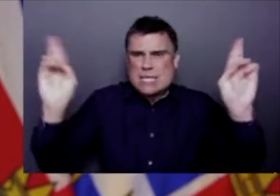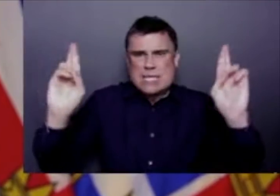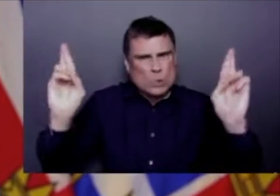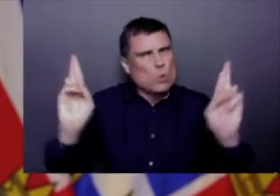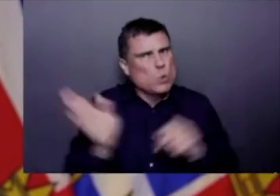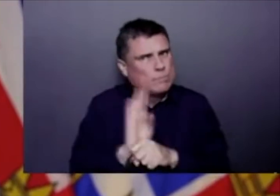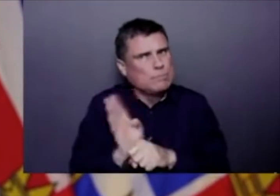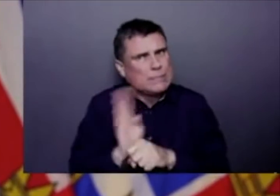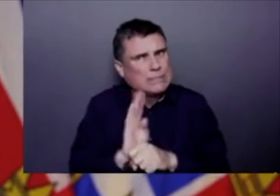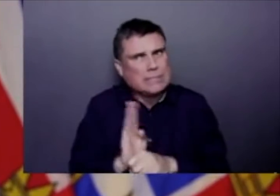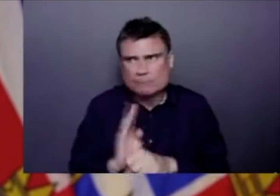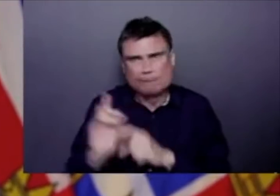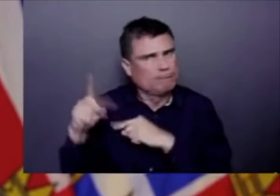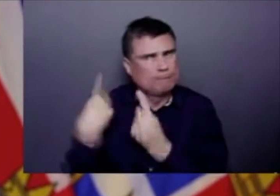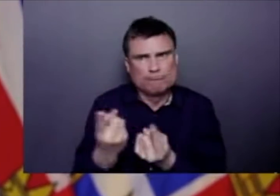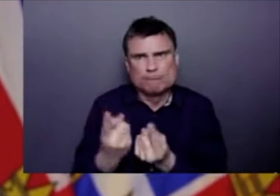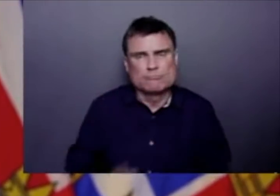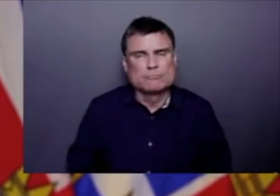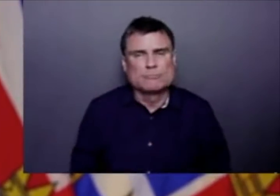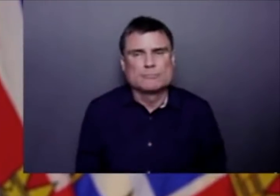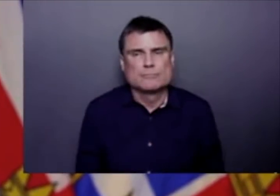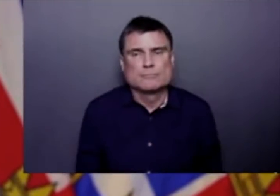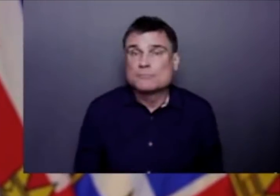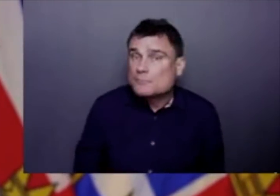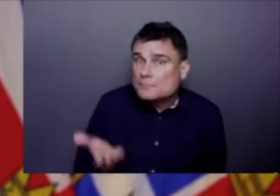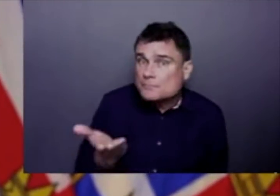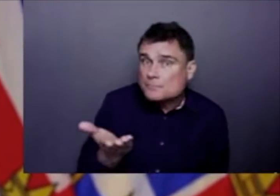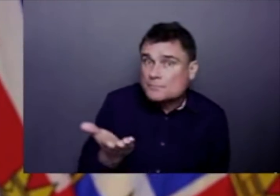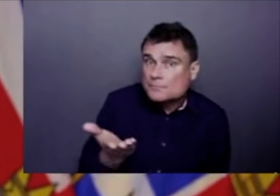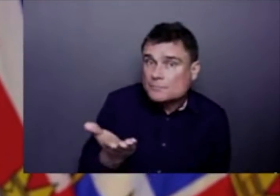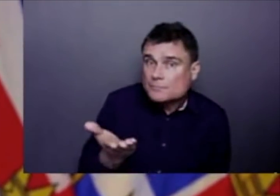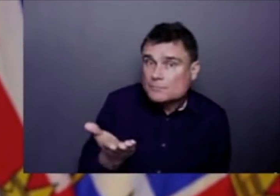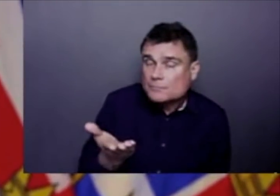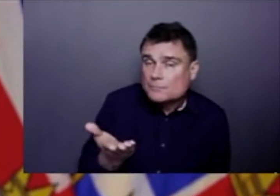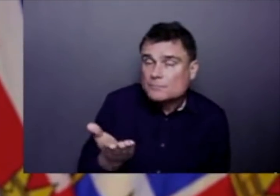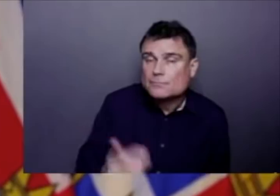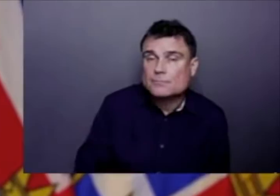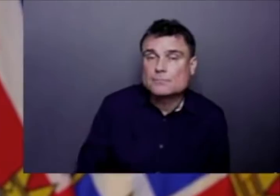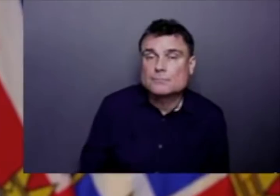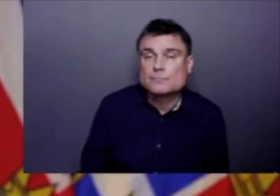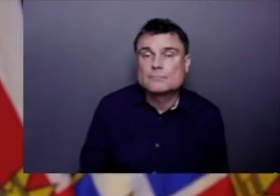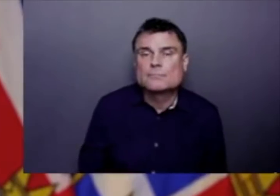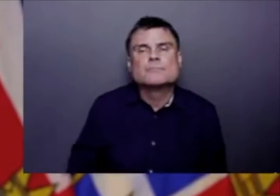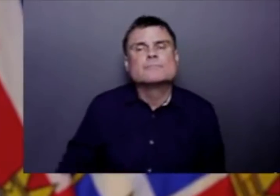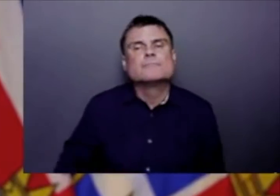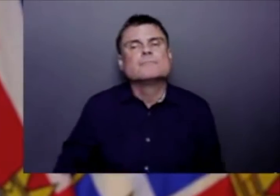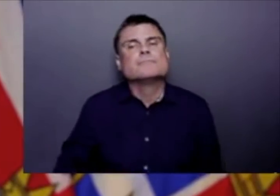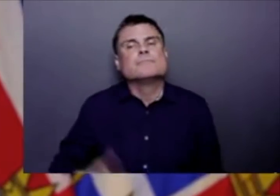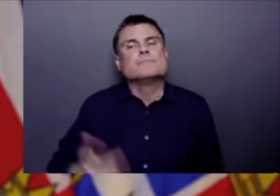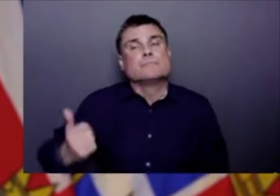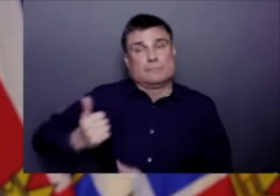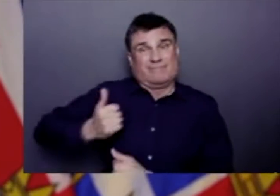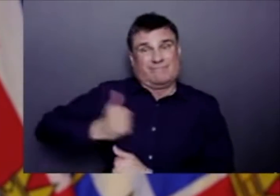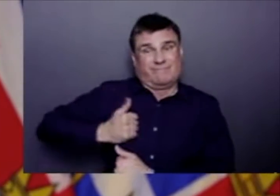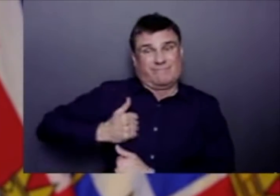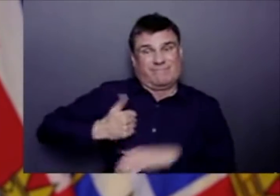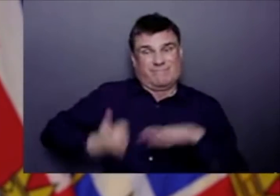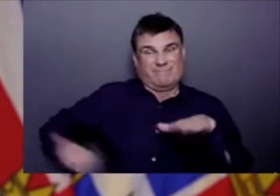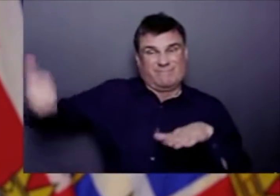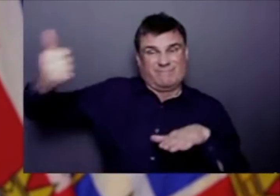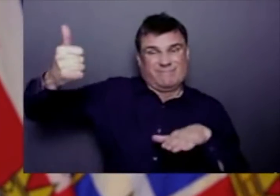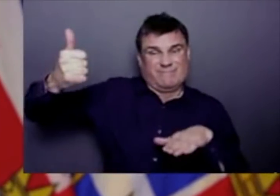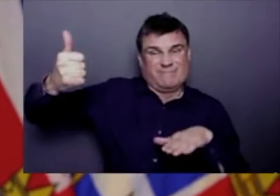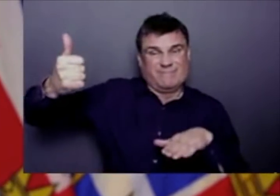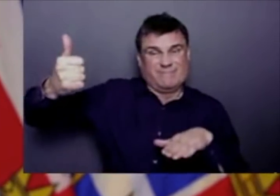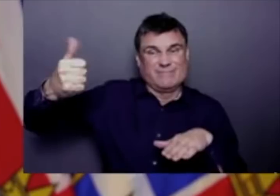Another thing that was mentioned in Ontario today from General Hillier was around the Moderna vaccine and going down to one dose instead